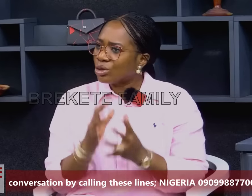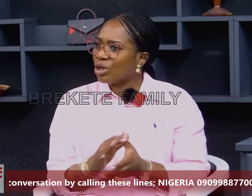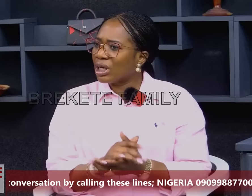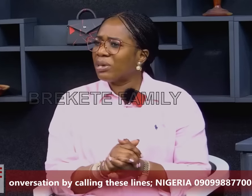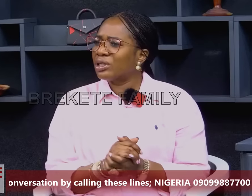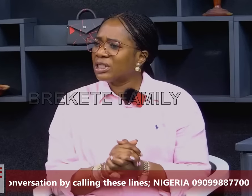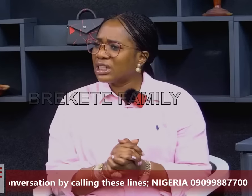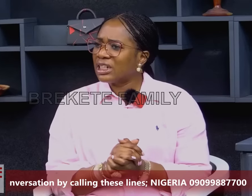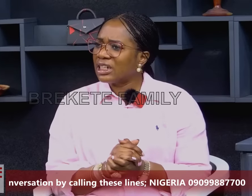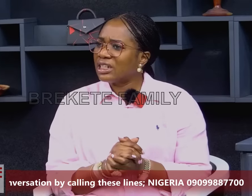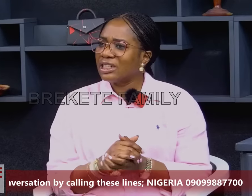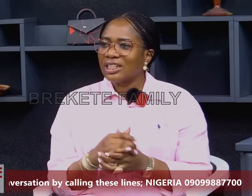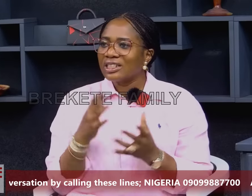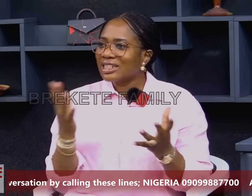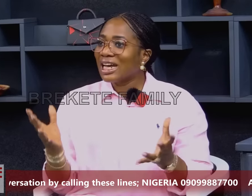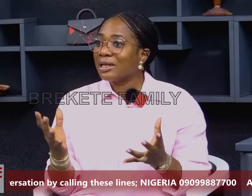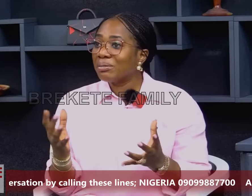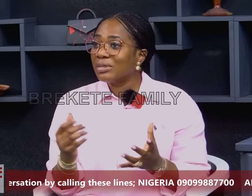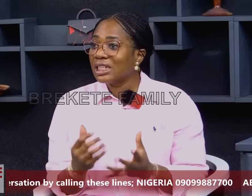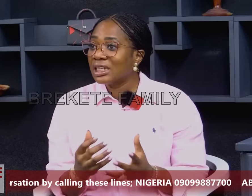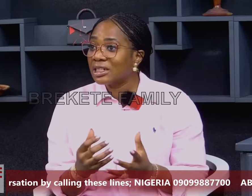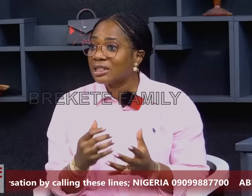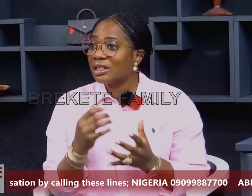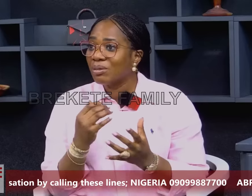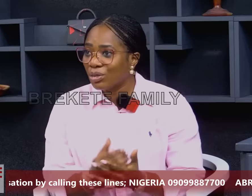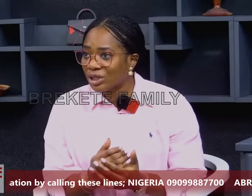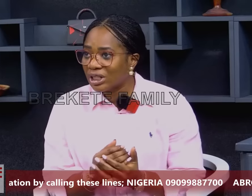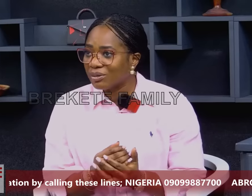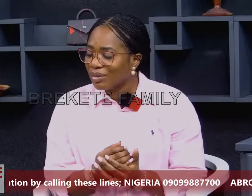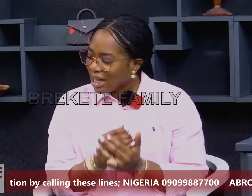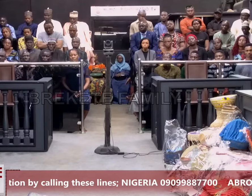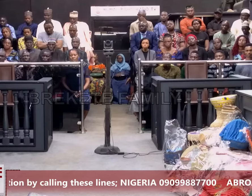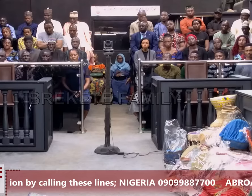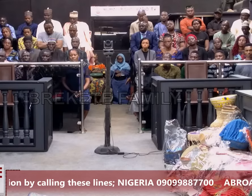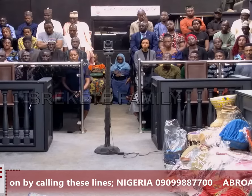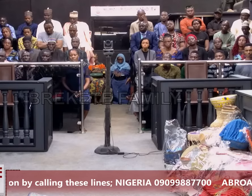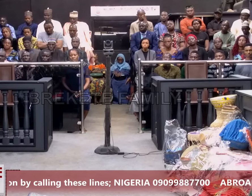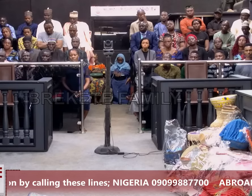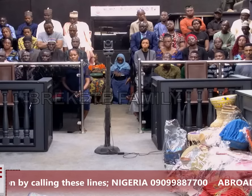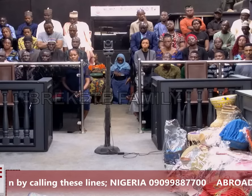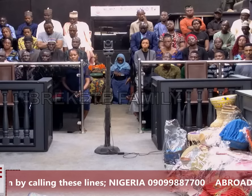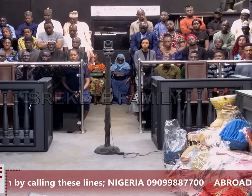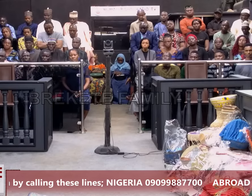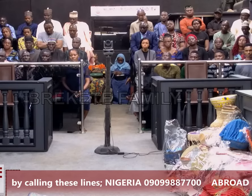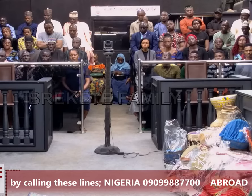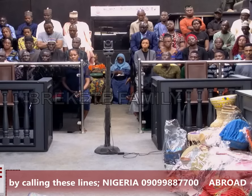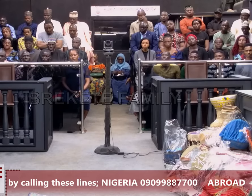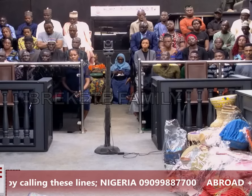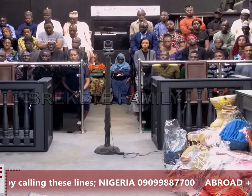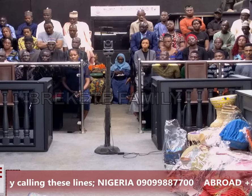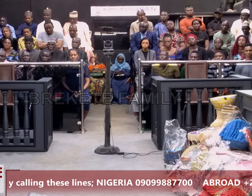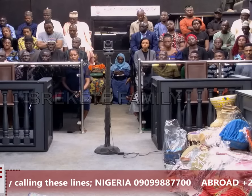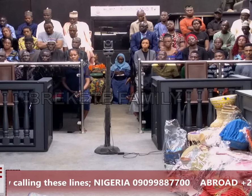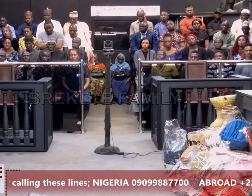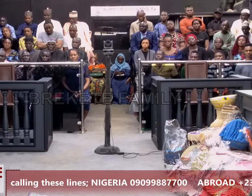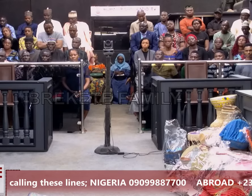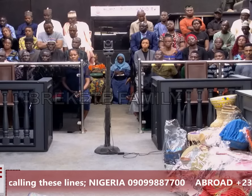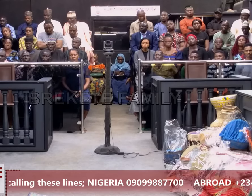a.m. to talk about it again time is money I will just close by